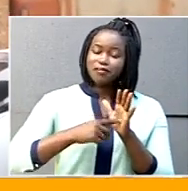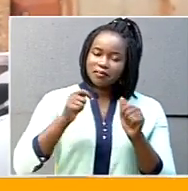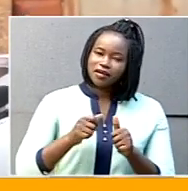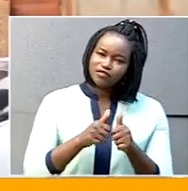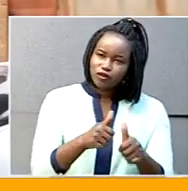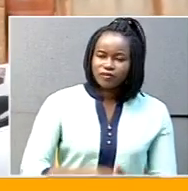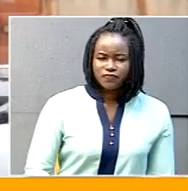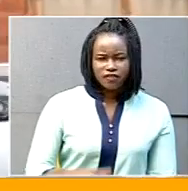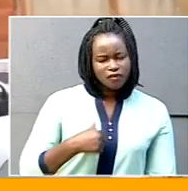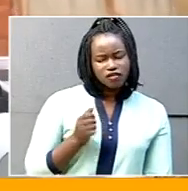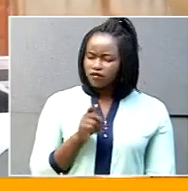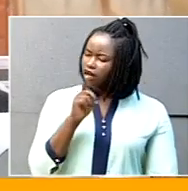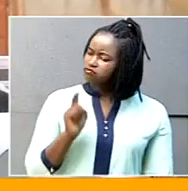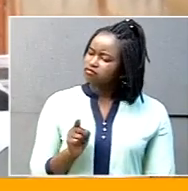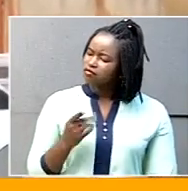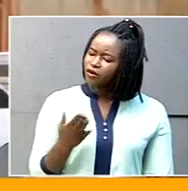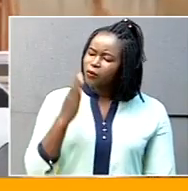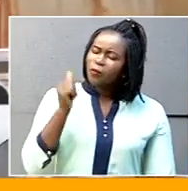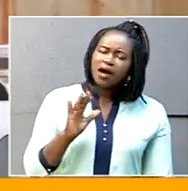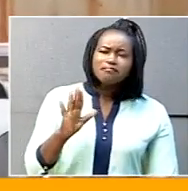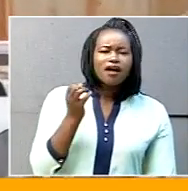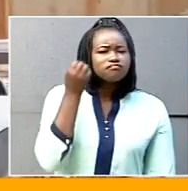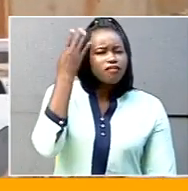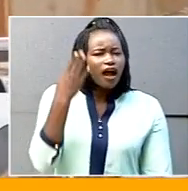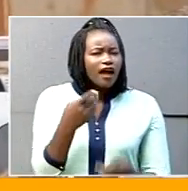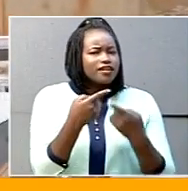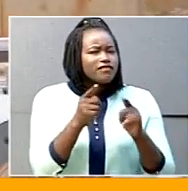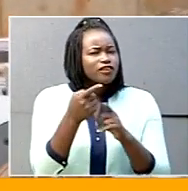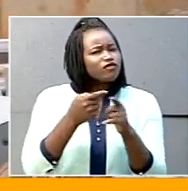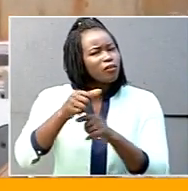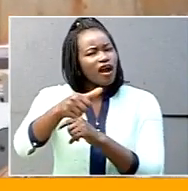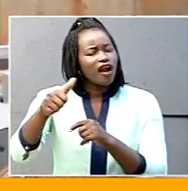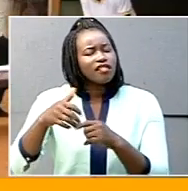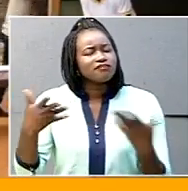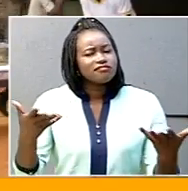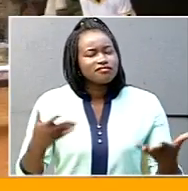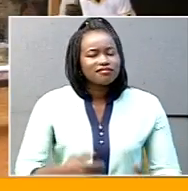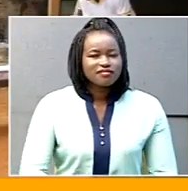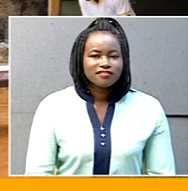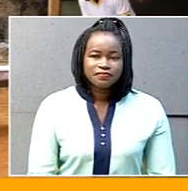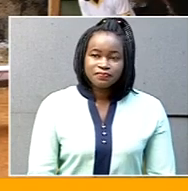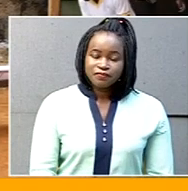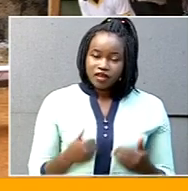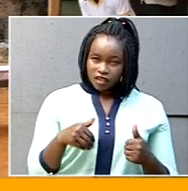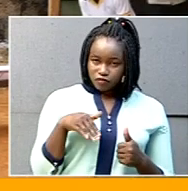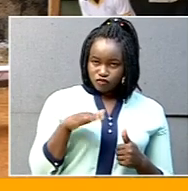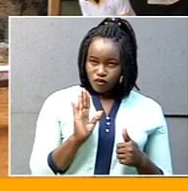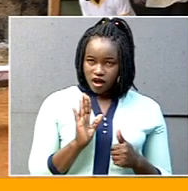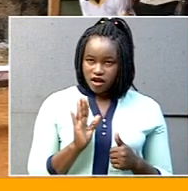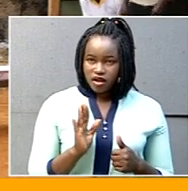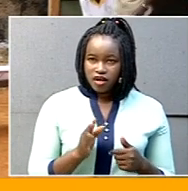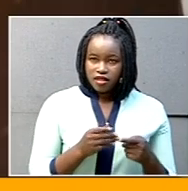I ask Innocent what makes his innovation different from other failed products. Mainly, the difference